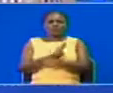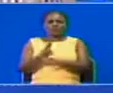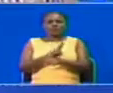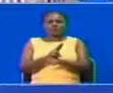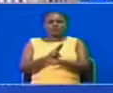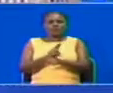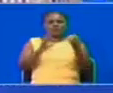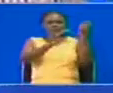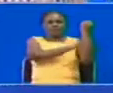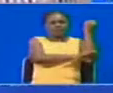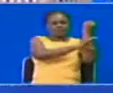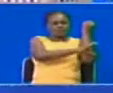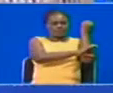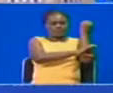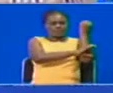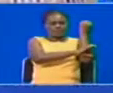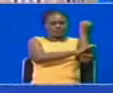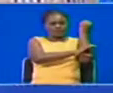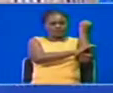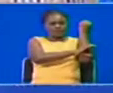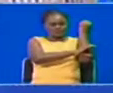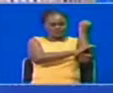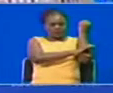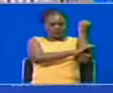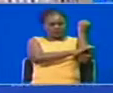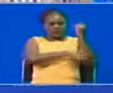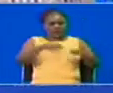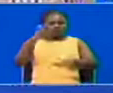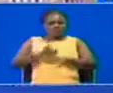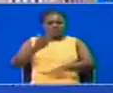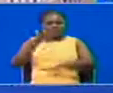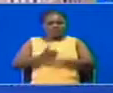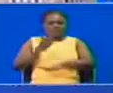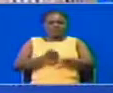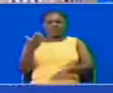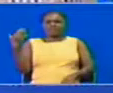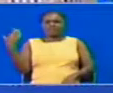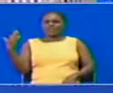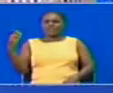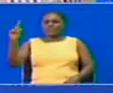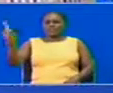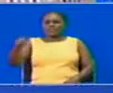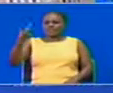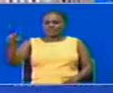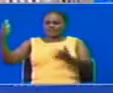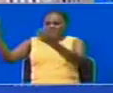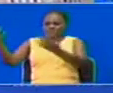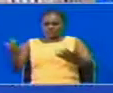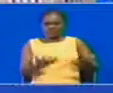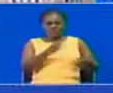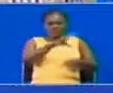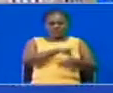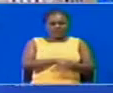country. The proliferation of counterfeit devices, often illegally imported and acquired